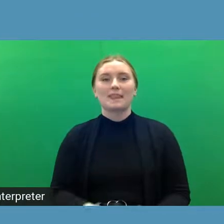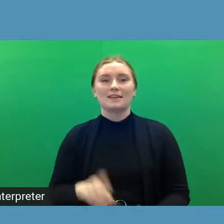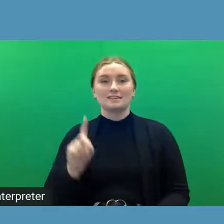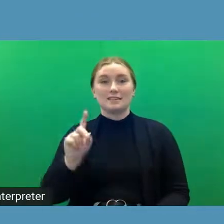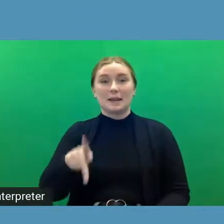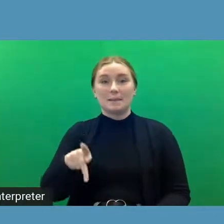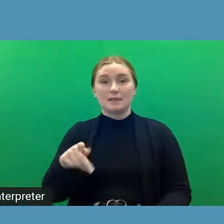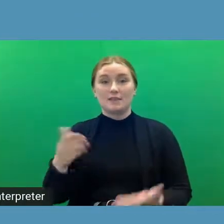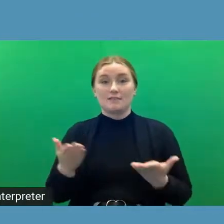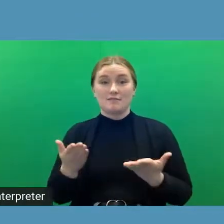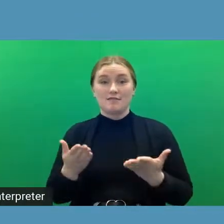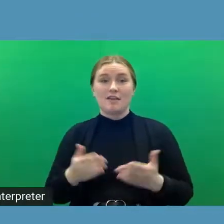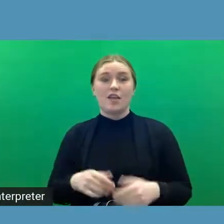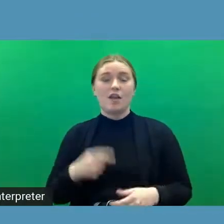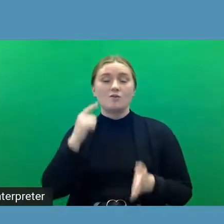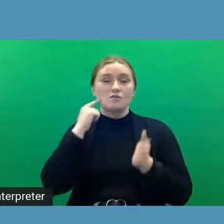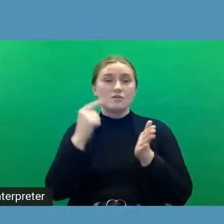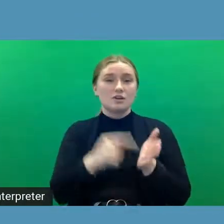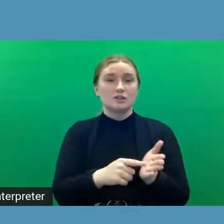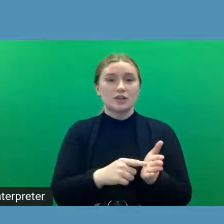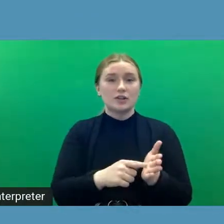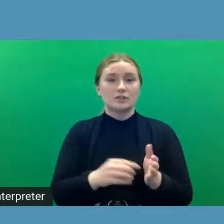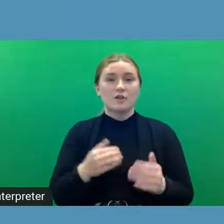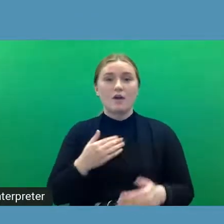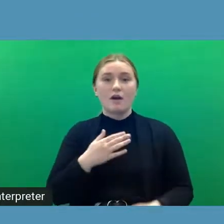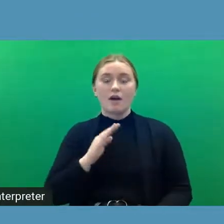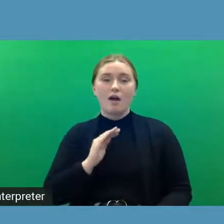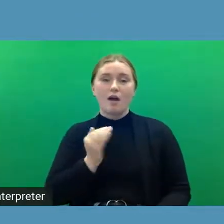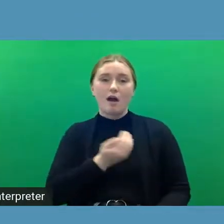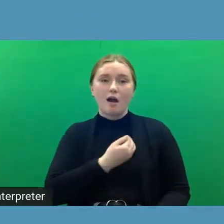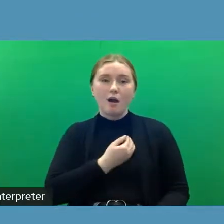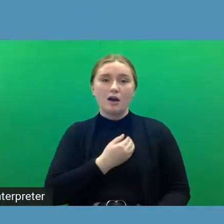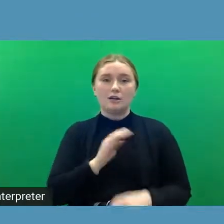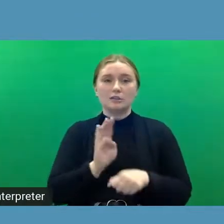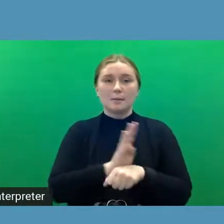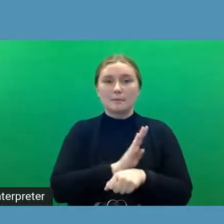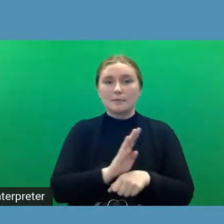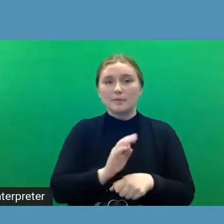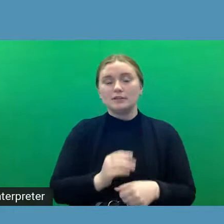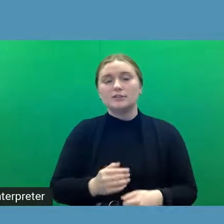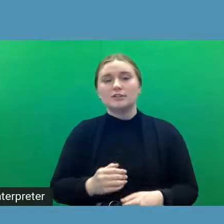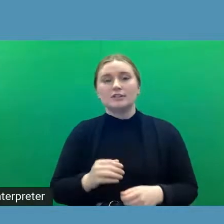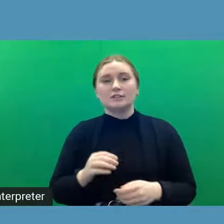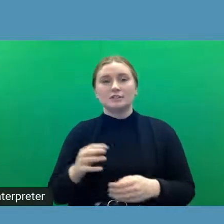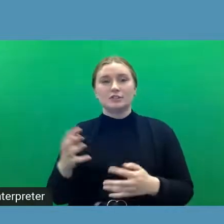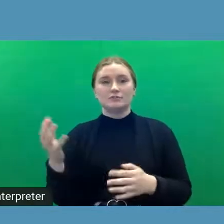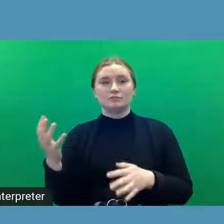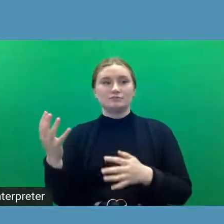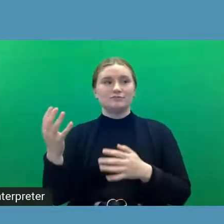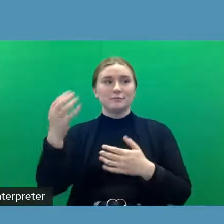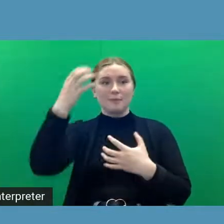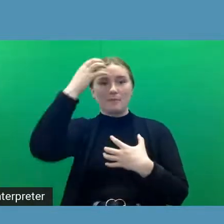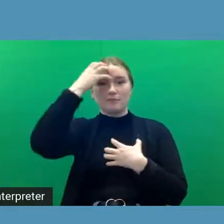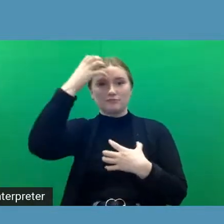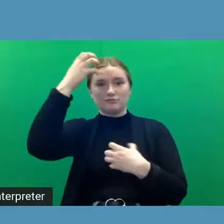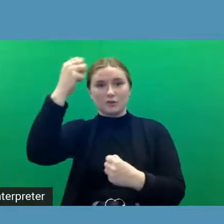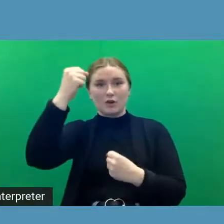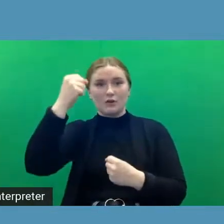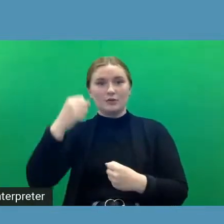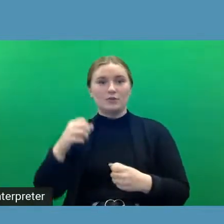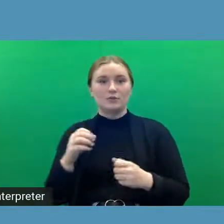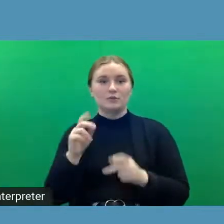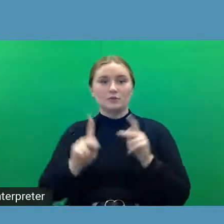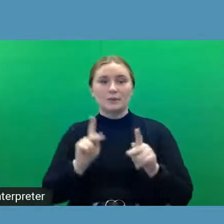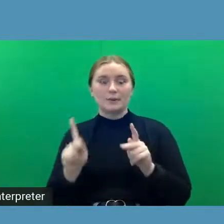recognize that our organizations and those of our members were founded within a colonizing society that perpetuated the exclusions and